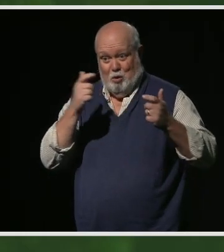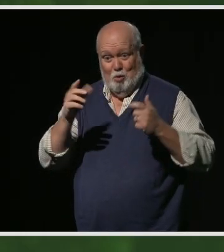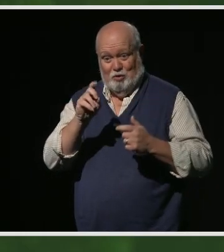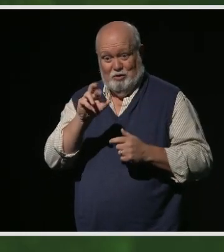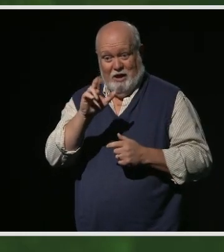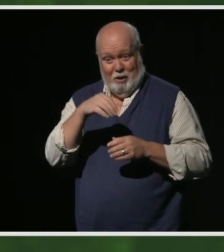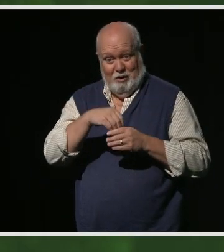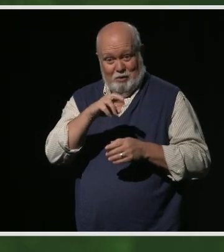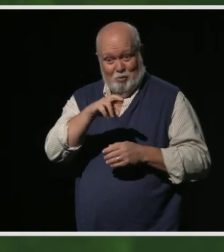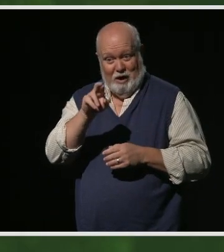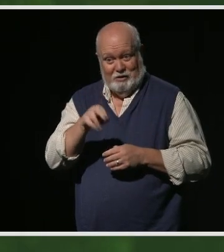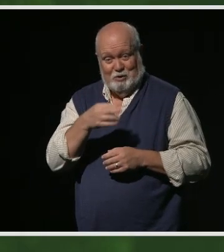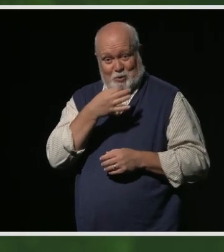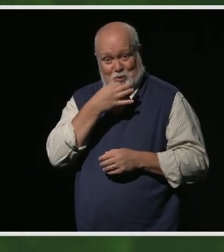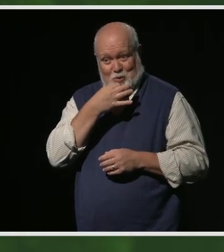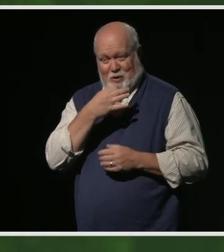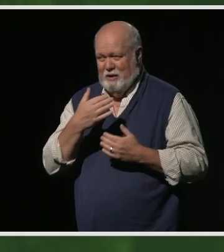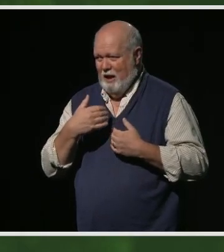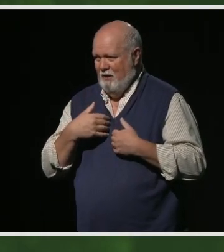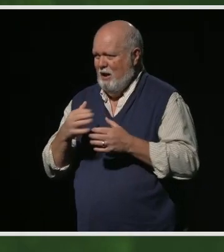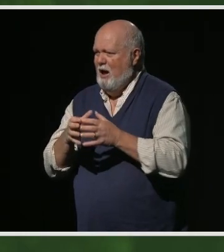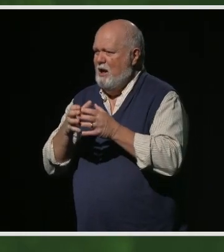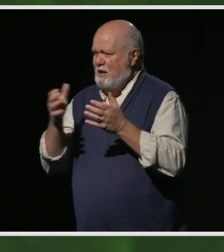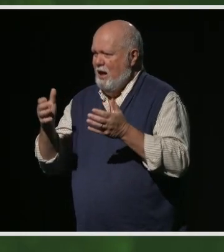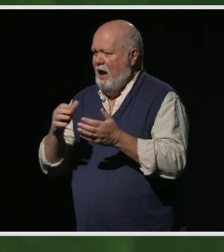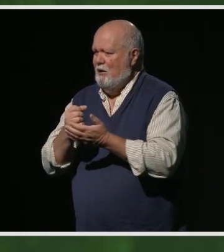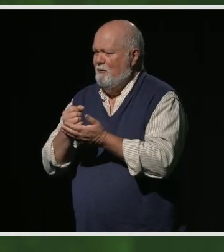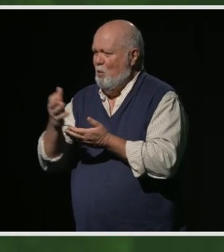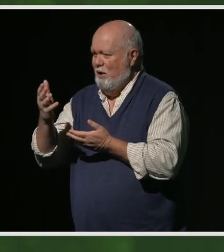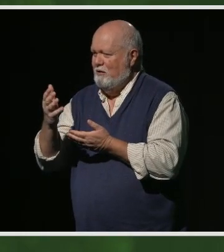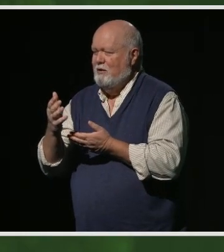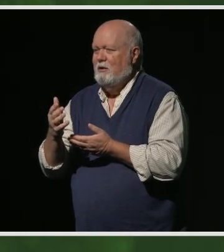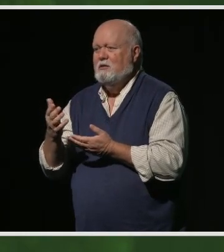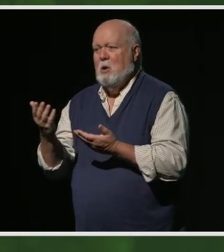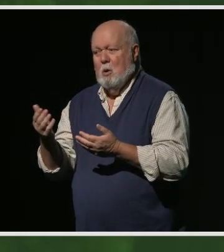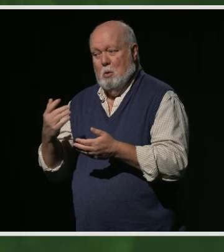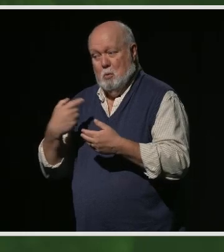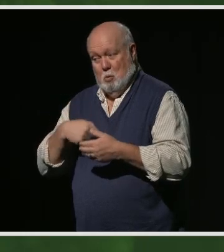an abundant amount of biomass, and they see us as a solution to help them.